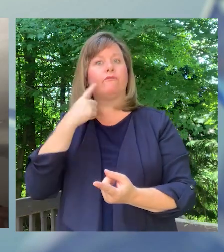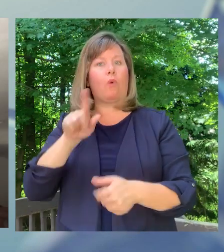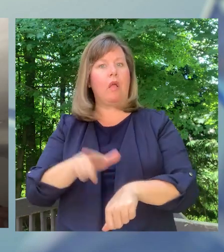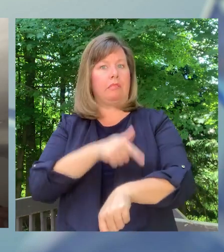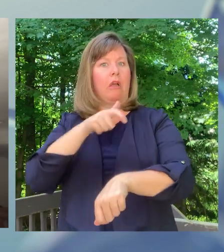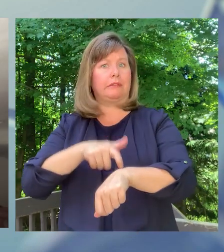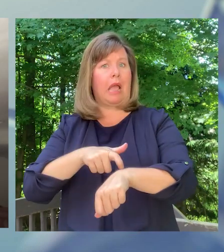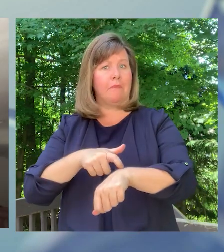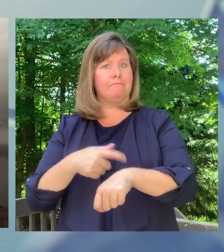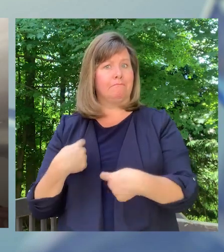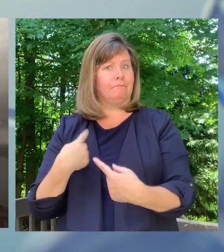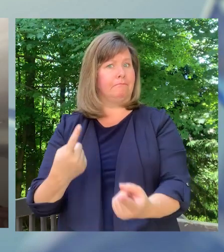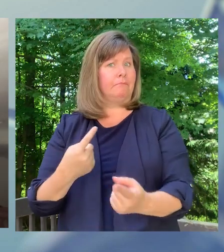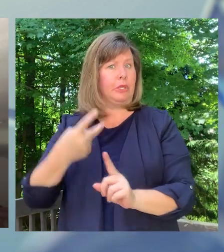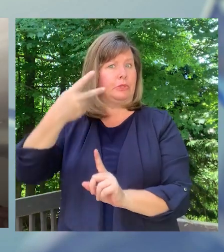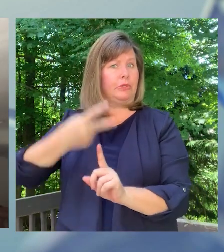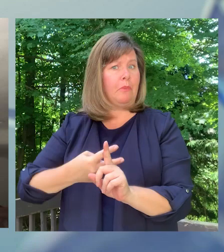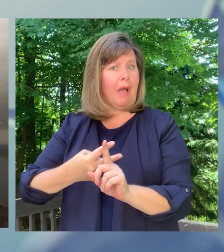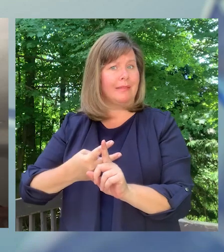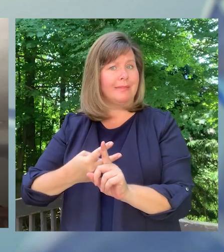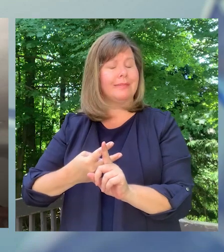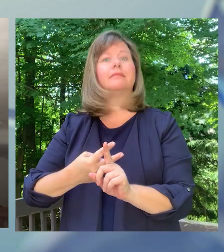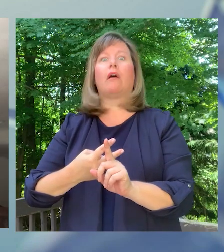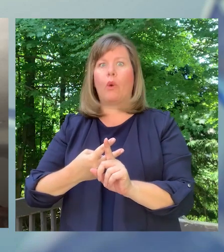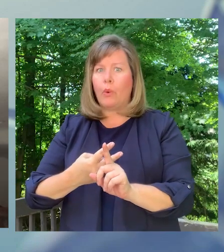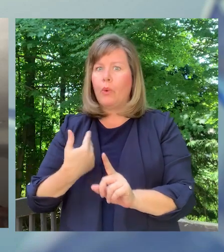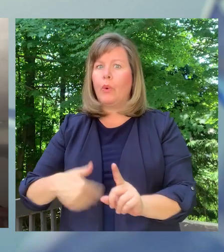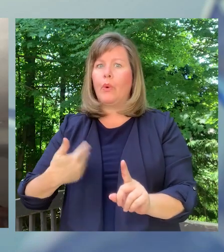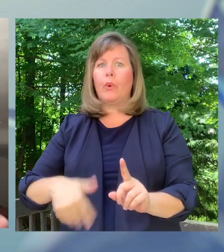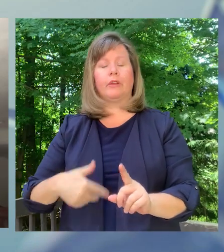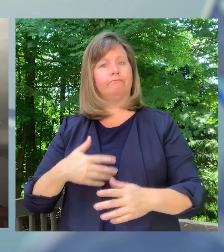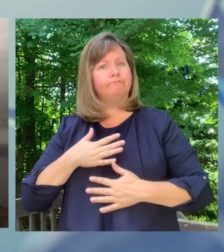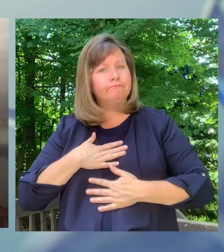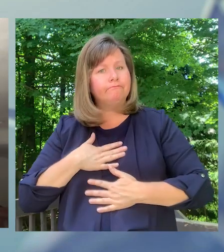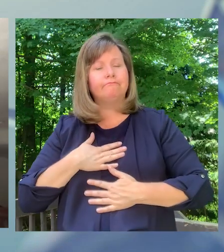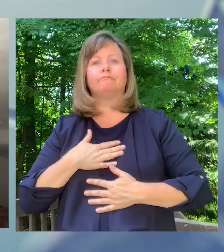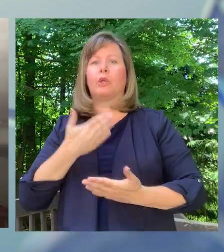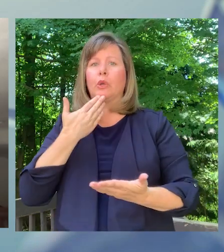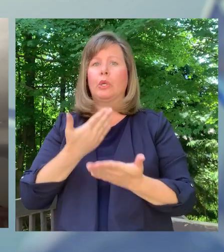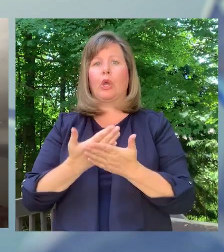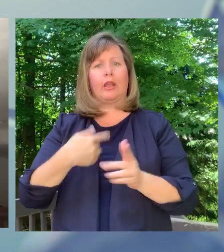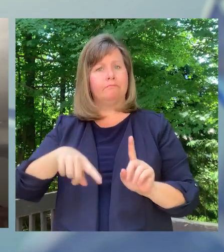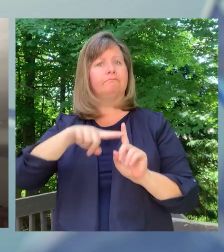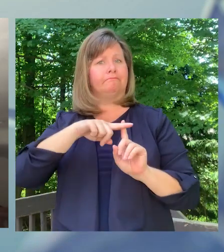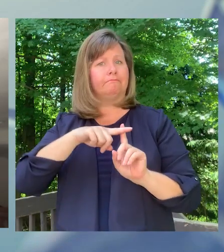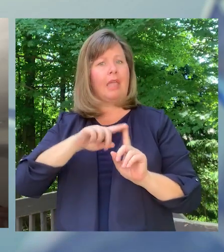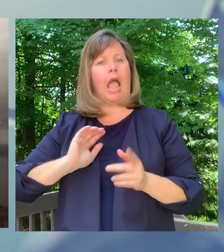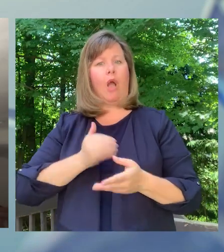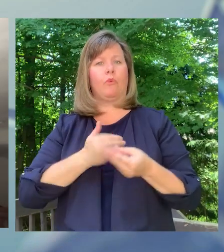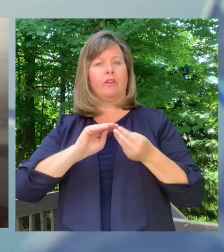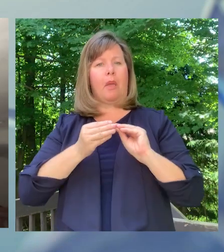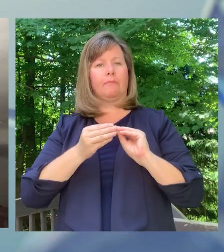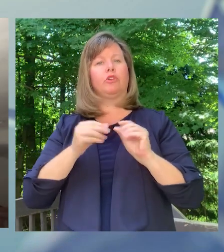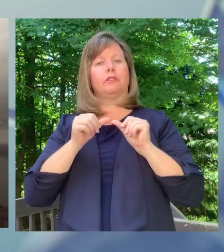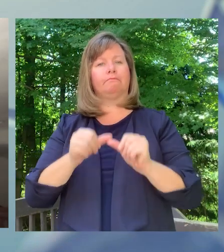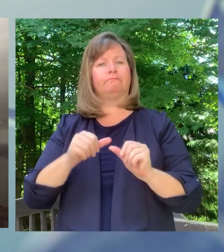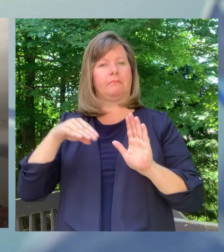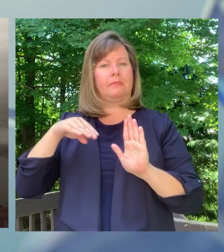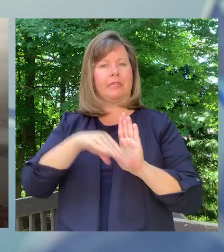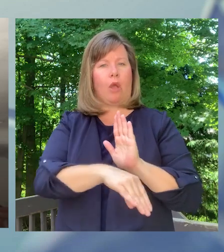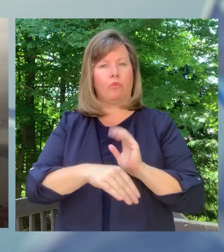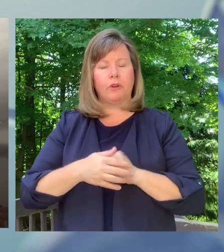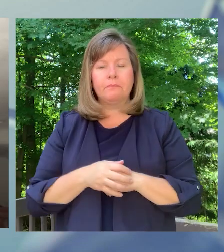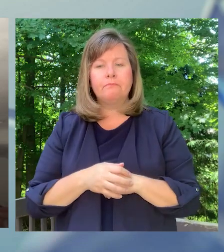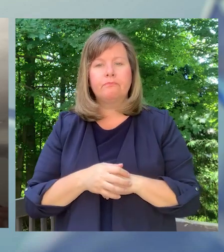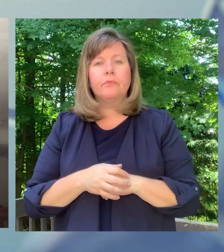some time, over 2 months. That's very encouraging. Our numbers continue to trend downward, and we hope that continues.